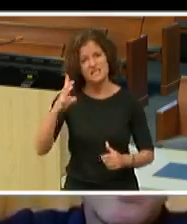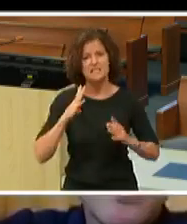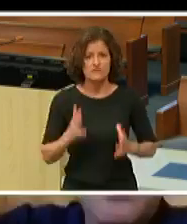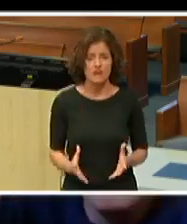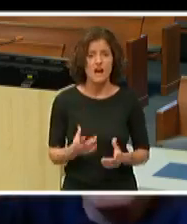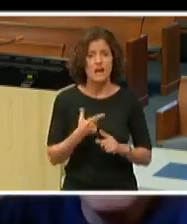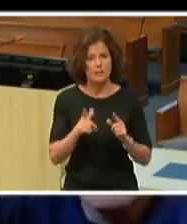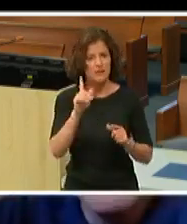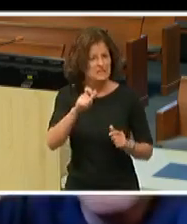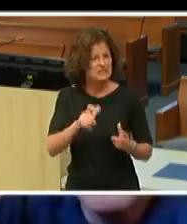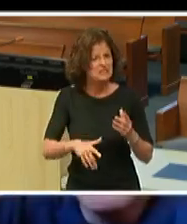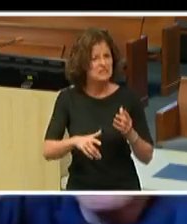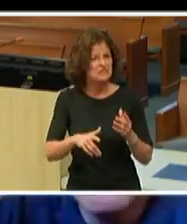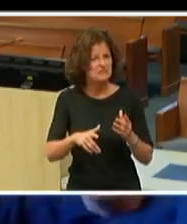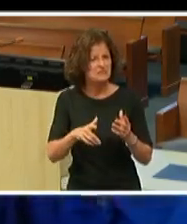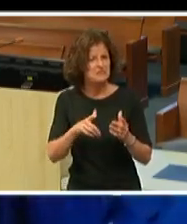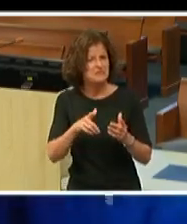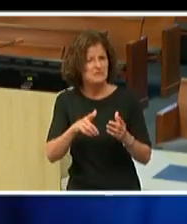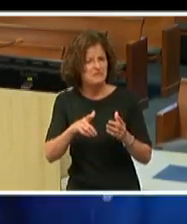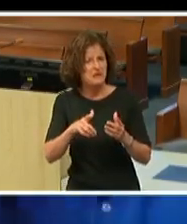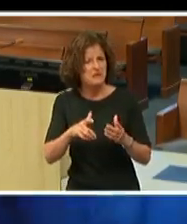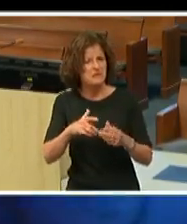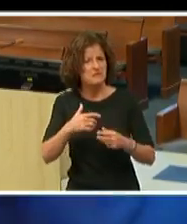need to make these things